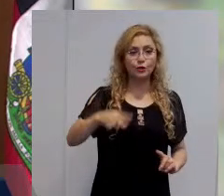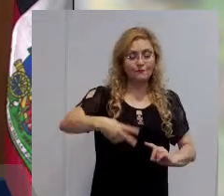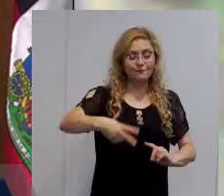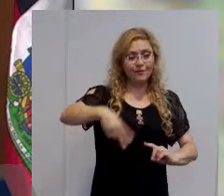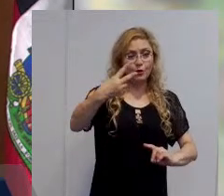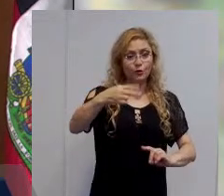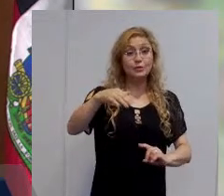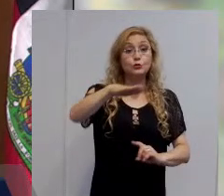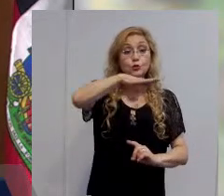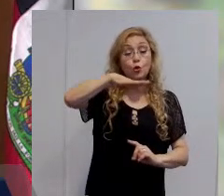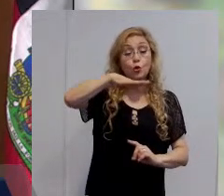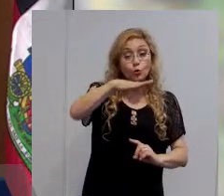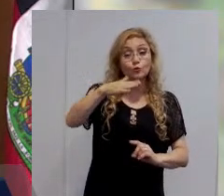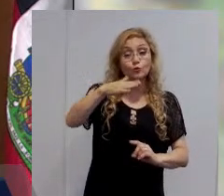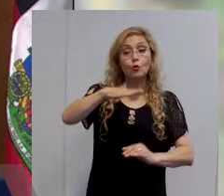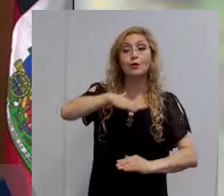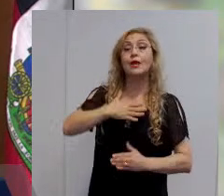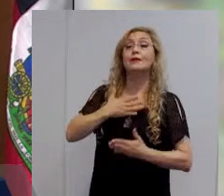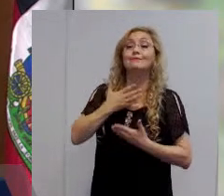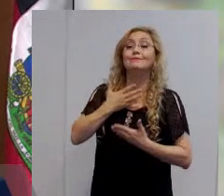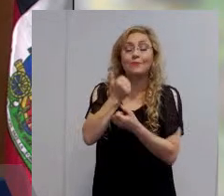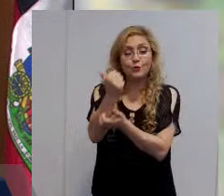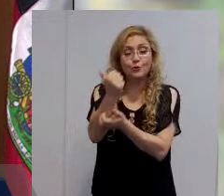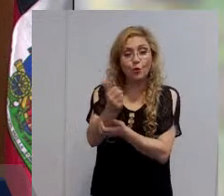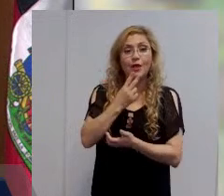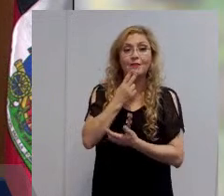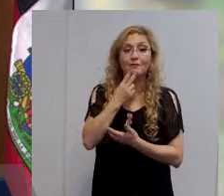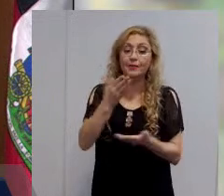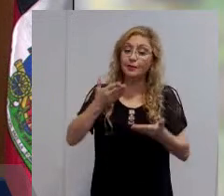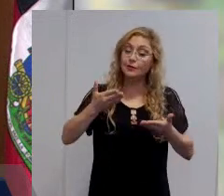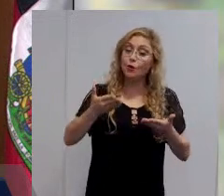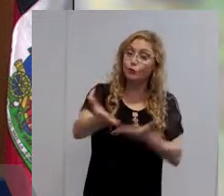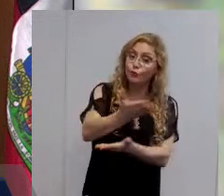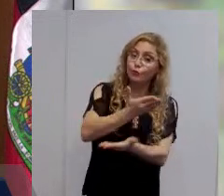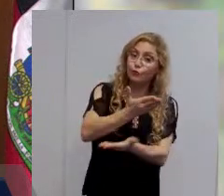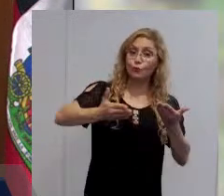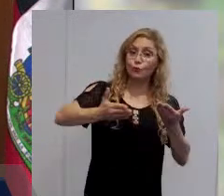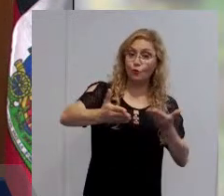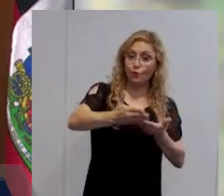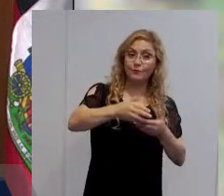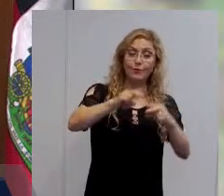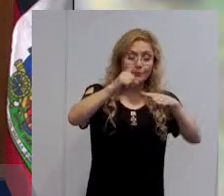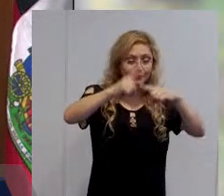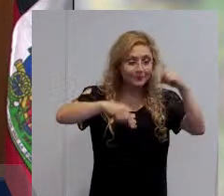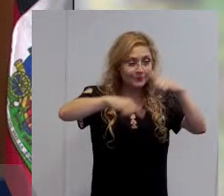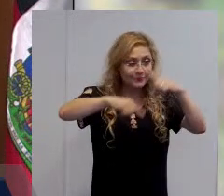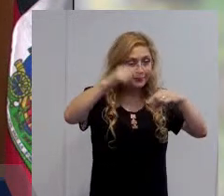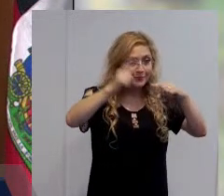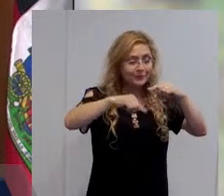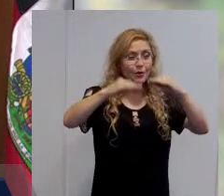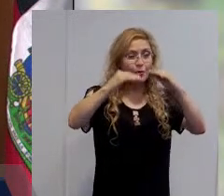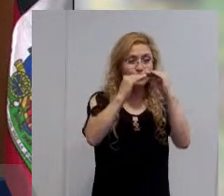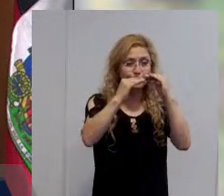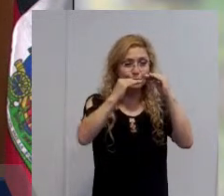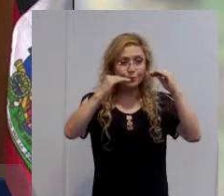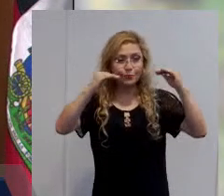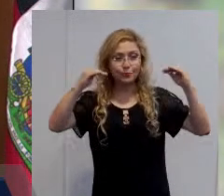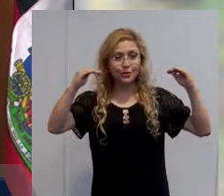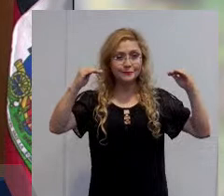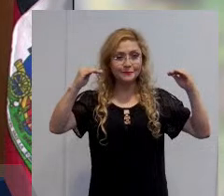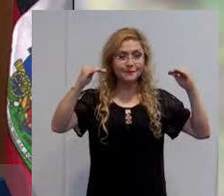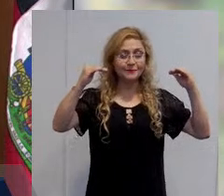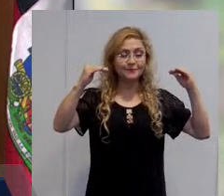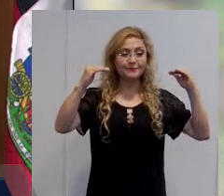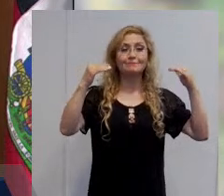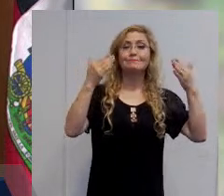improve the values of use to satisfy the needs of life and coexisting with Mother Earth